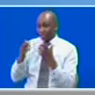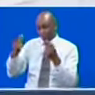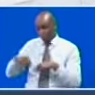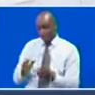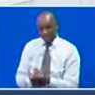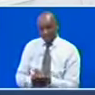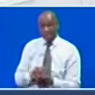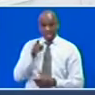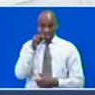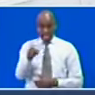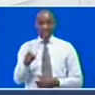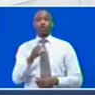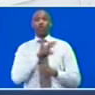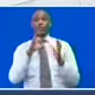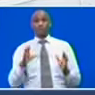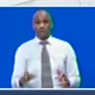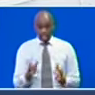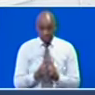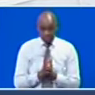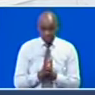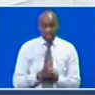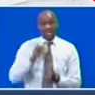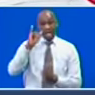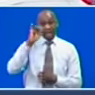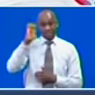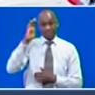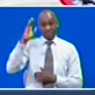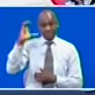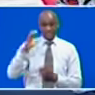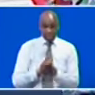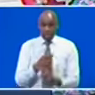is Commissioner, the Independent Electoral and Boundaries Commission, IEBC,